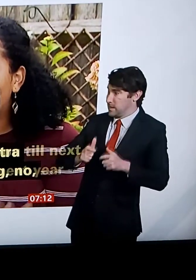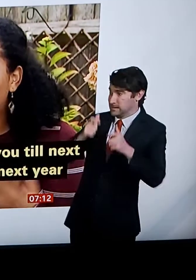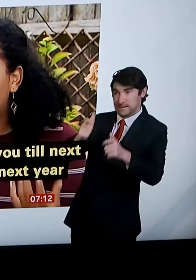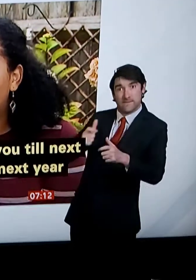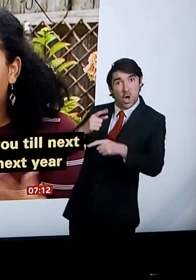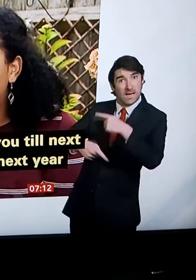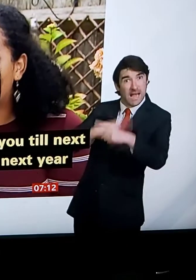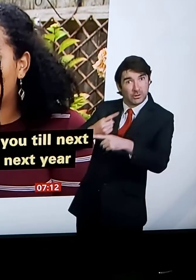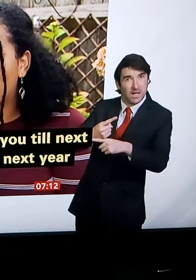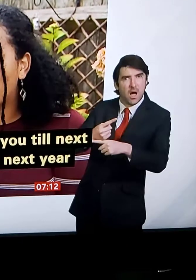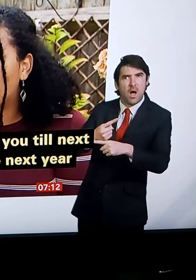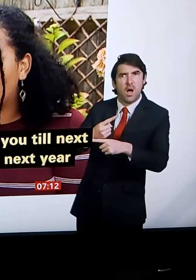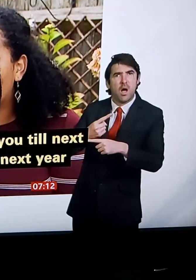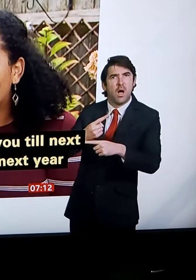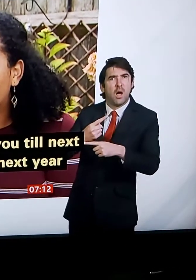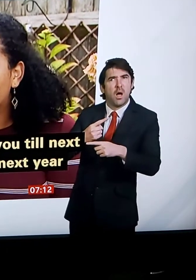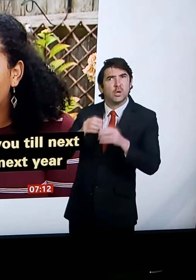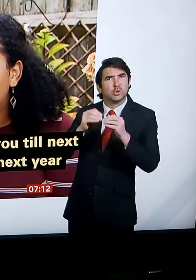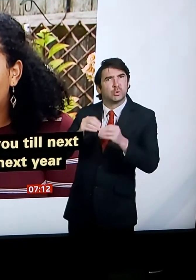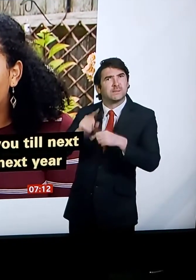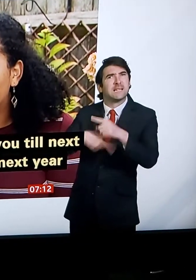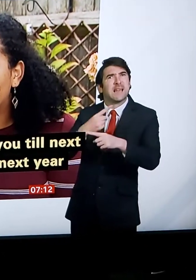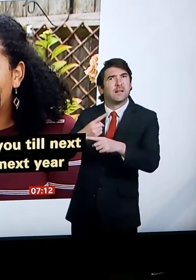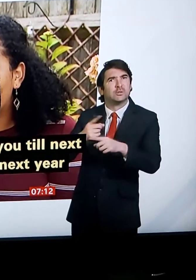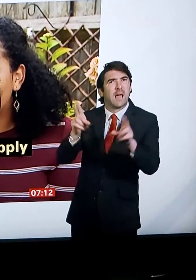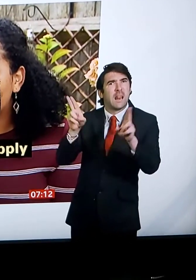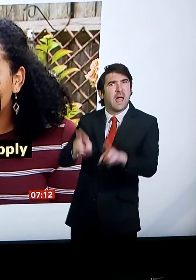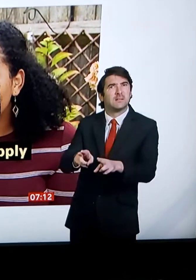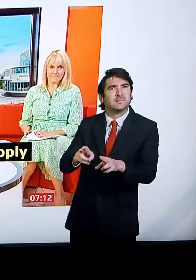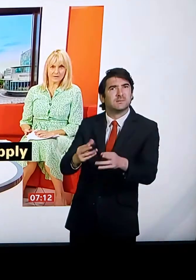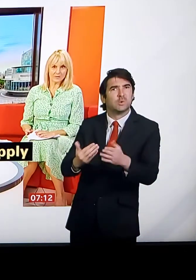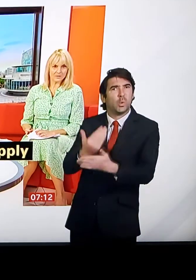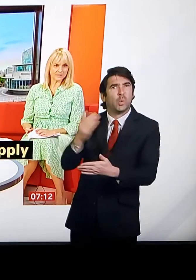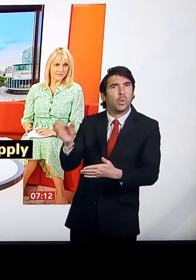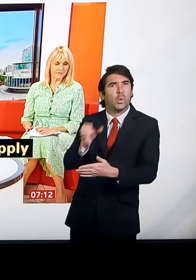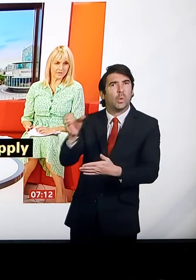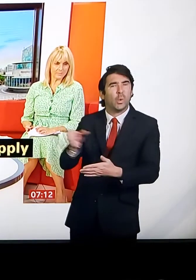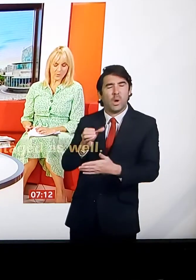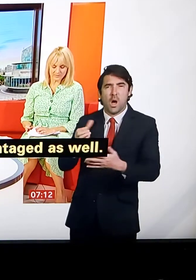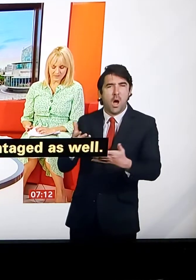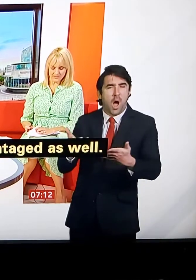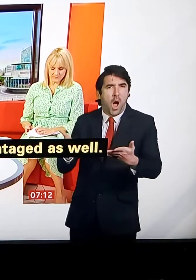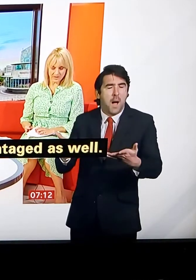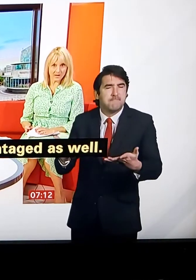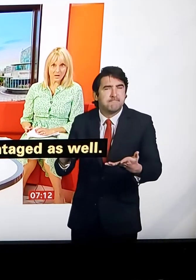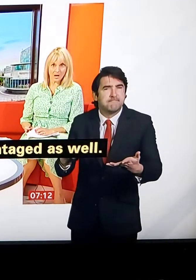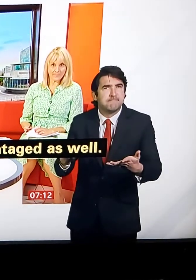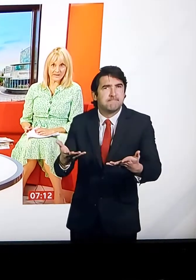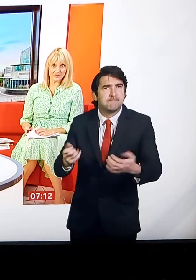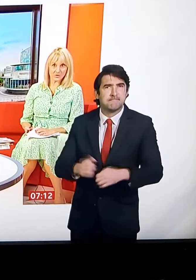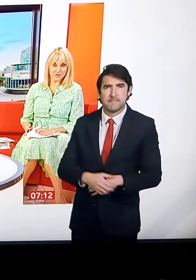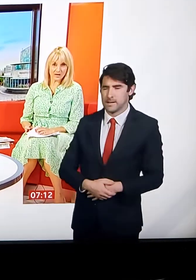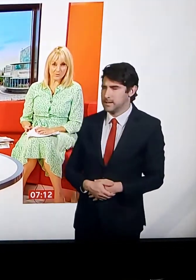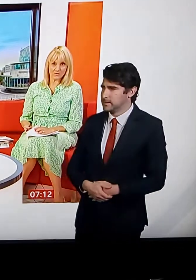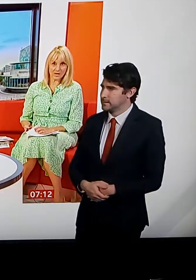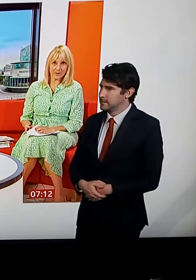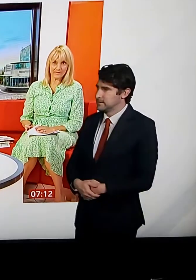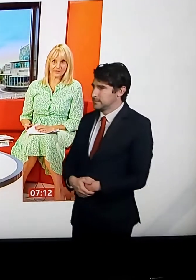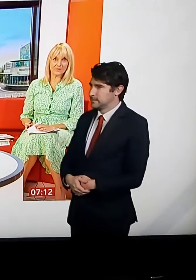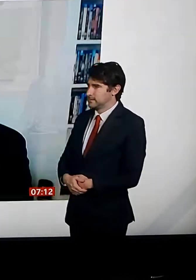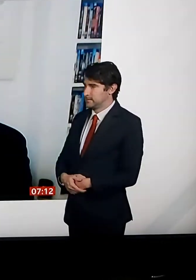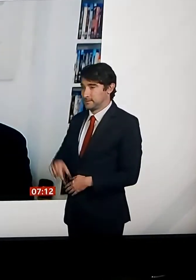a trickle effect that's just going to keep affecting students to come. Lots of very good points made by her. We're